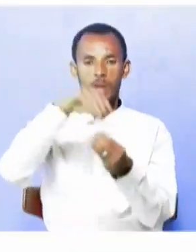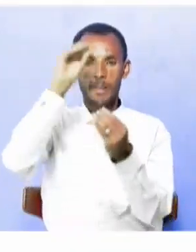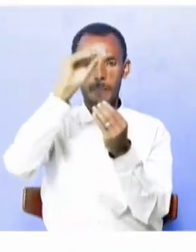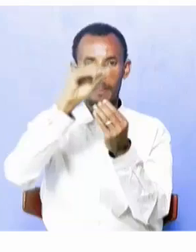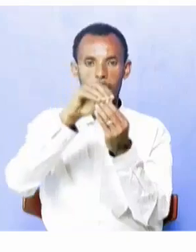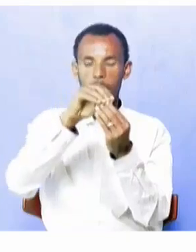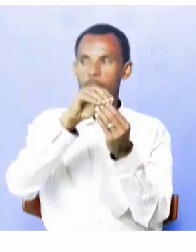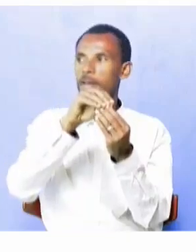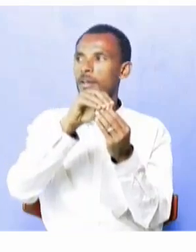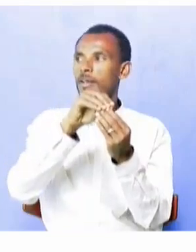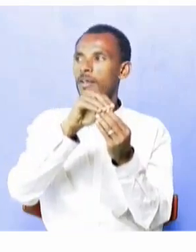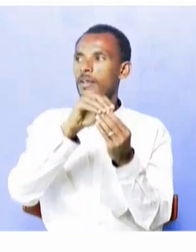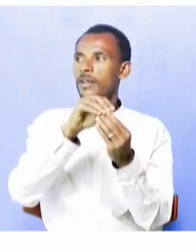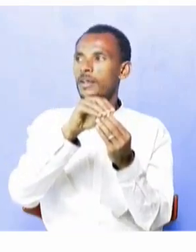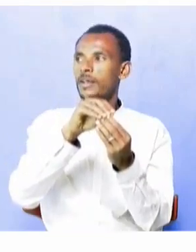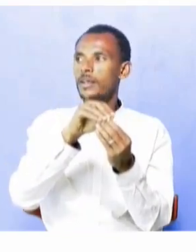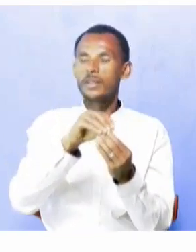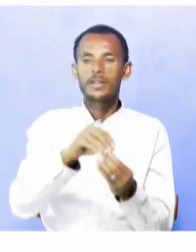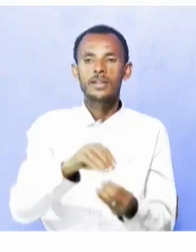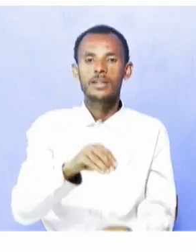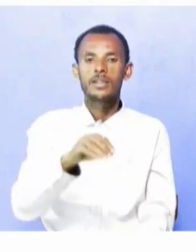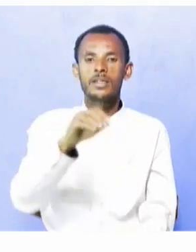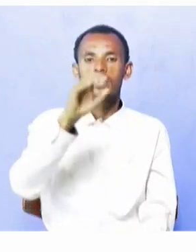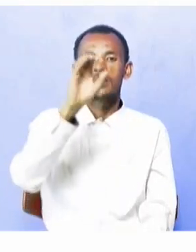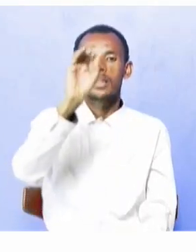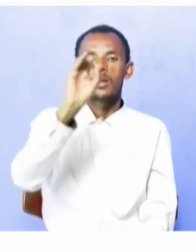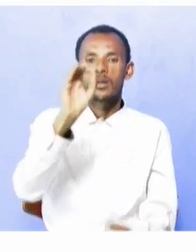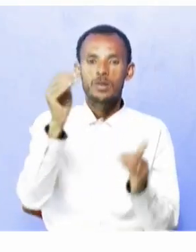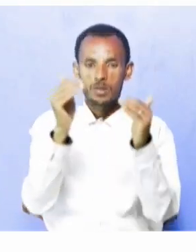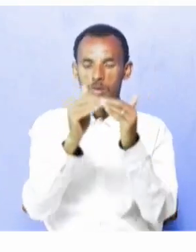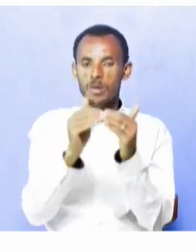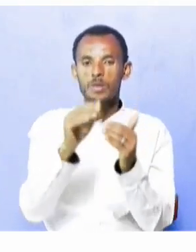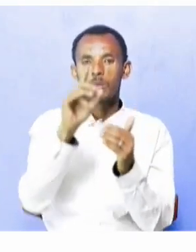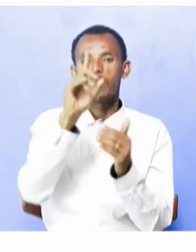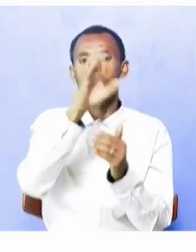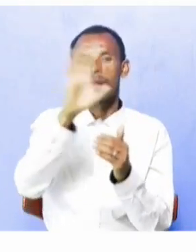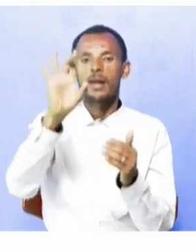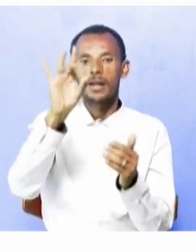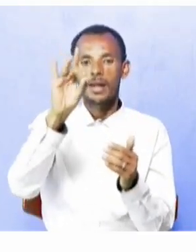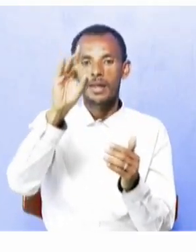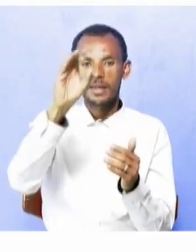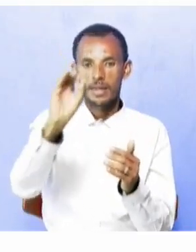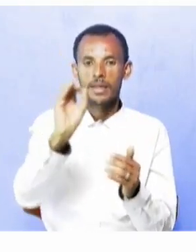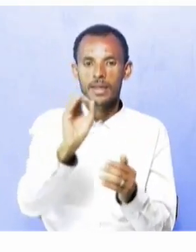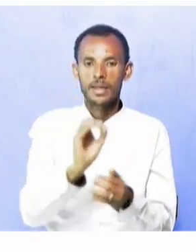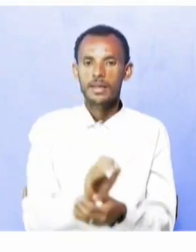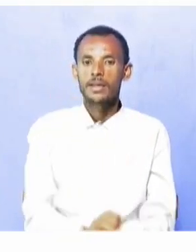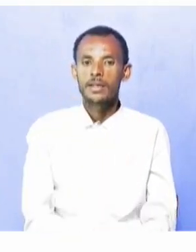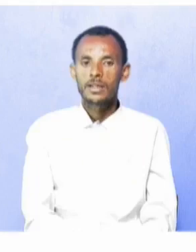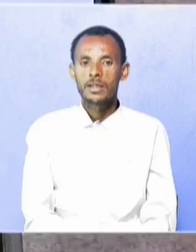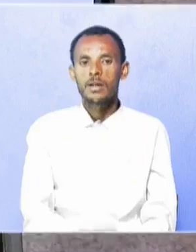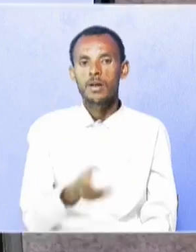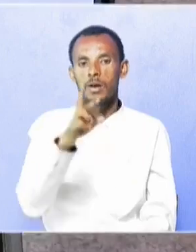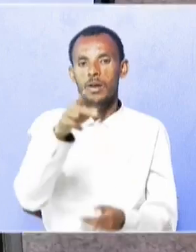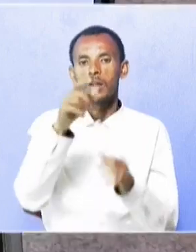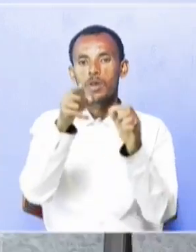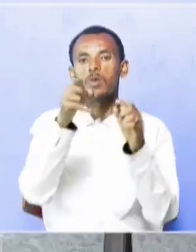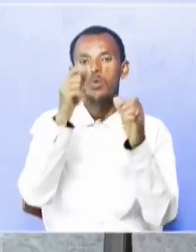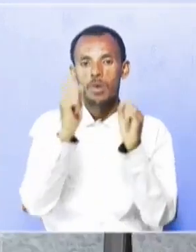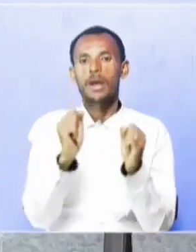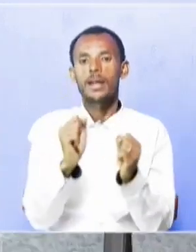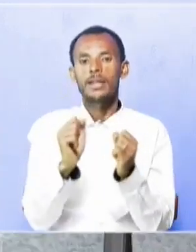plus 0 is equal to 100 degree, right? Or you can